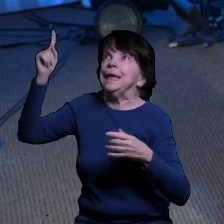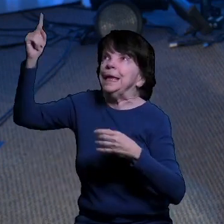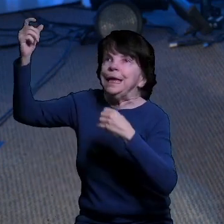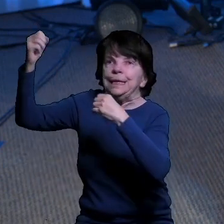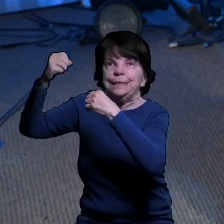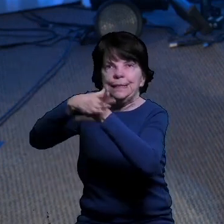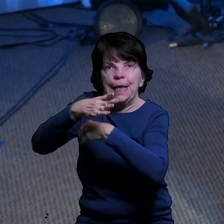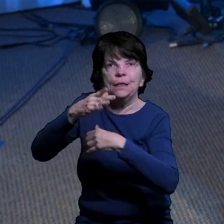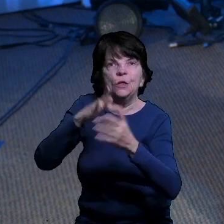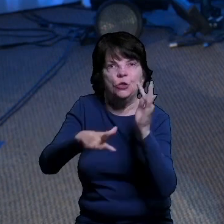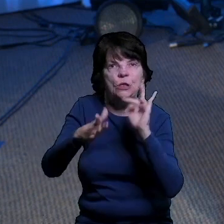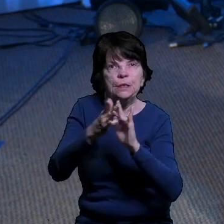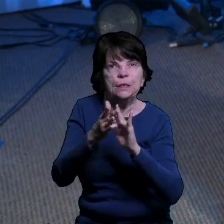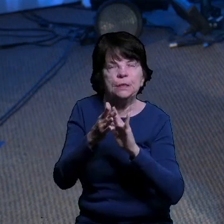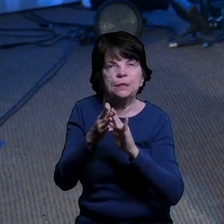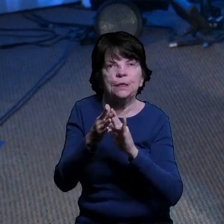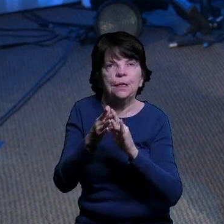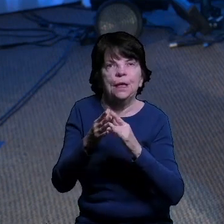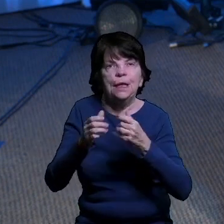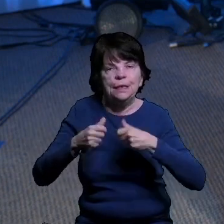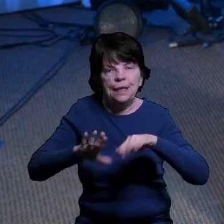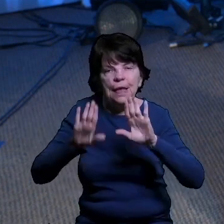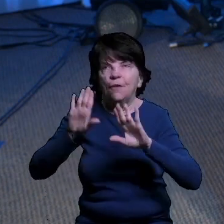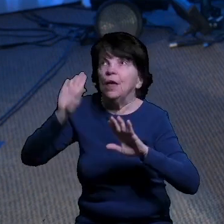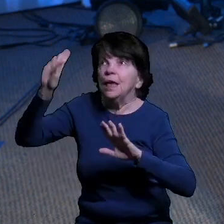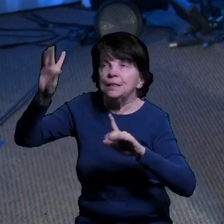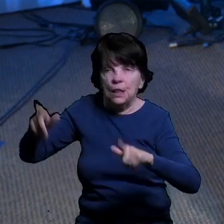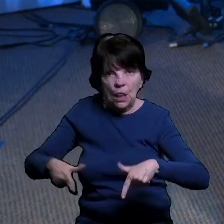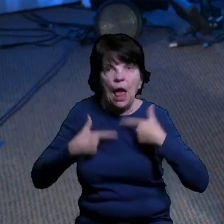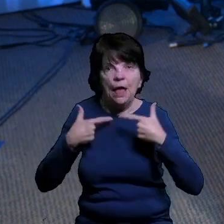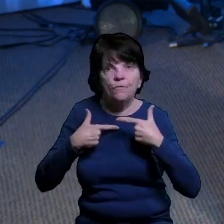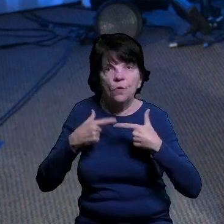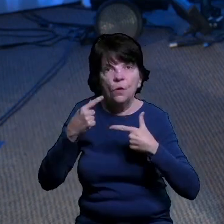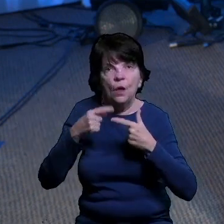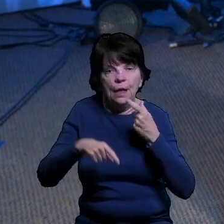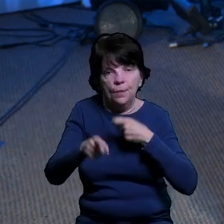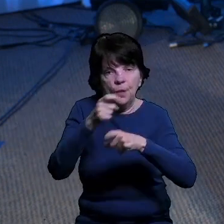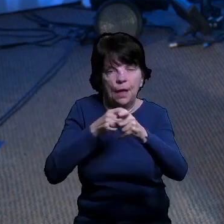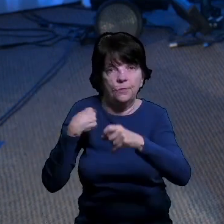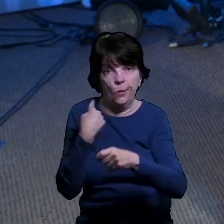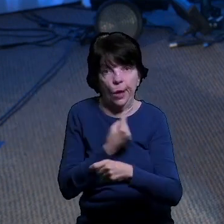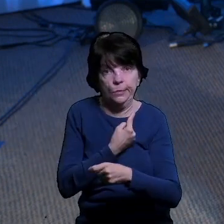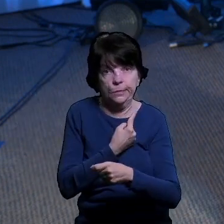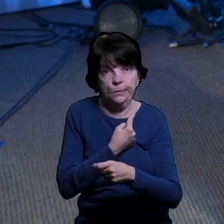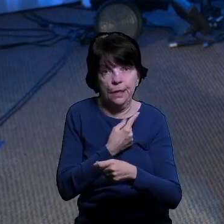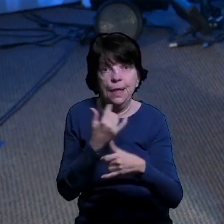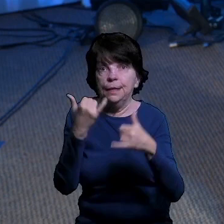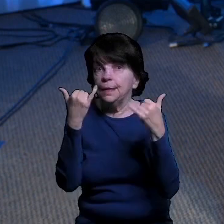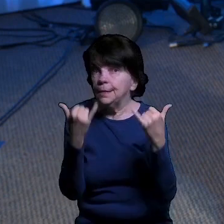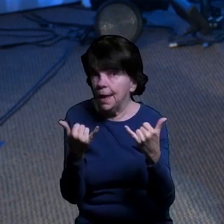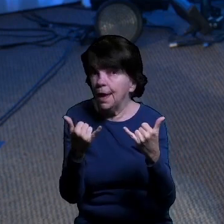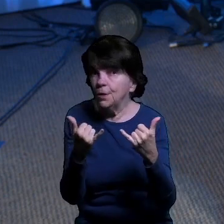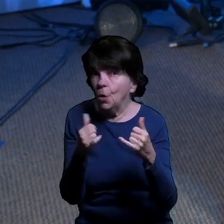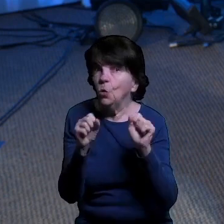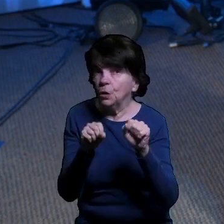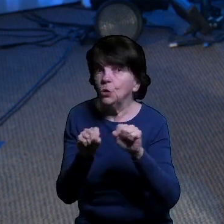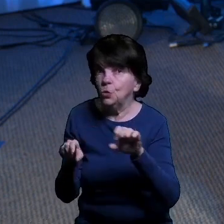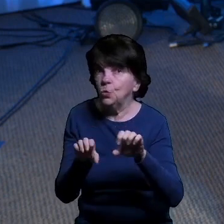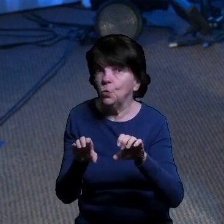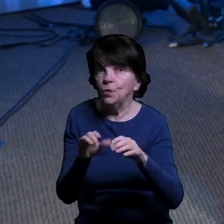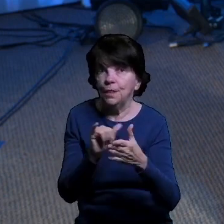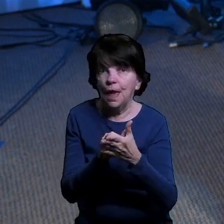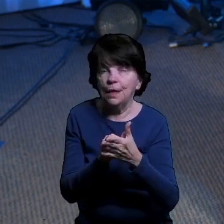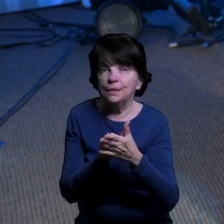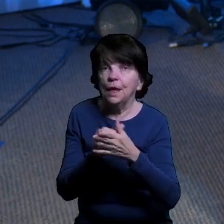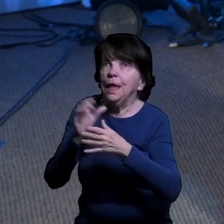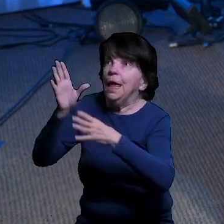he loves you. And today, if you'd like to build a relationship with Jesus, the really cool thing is that God's there with